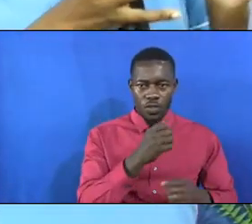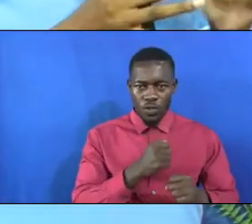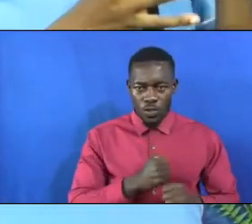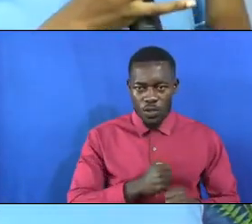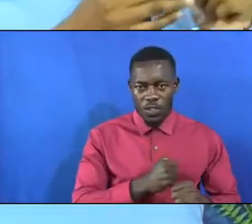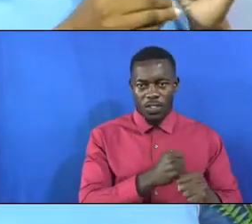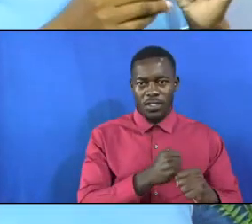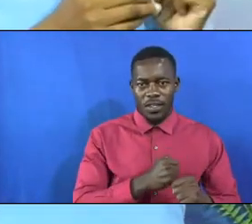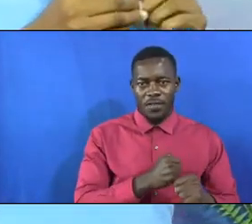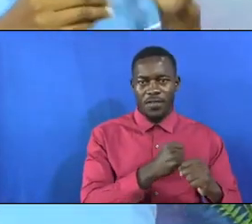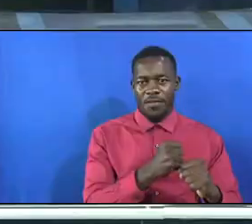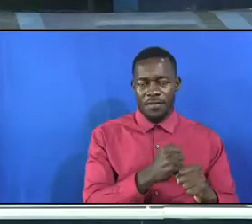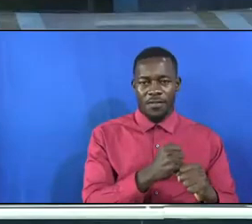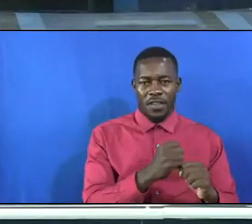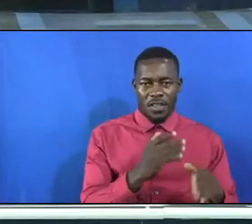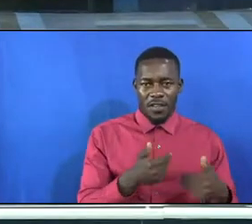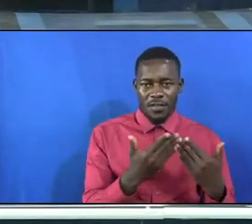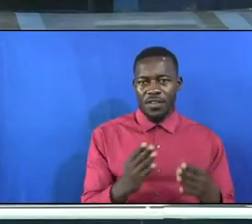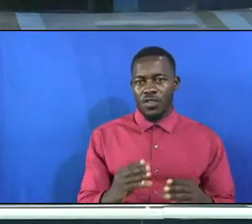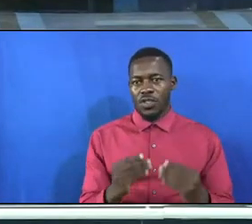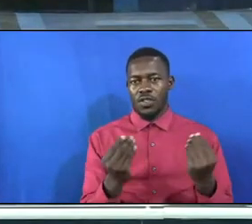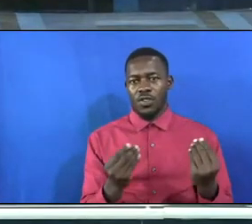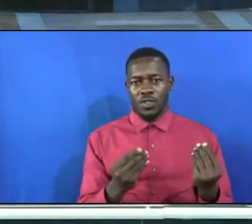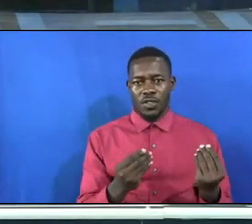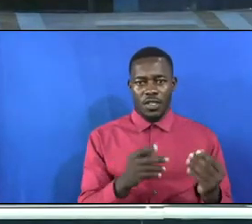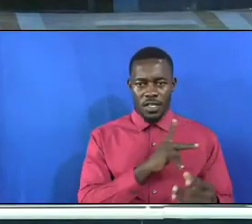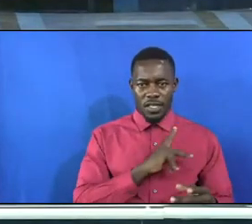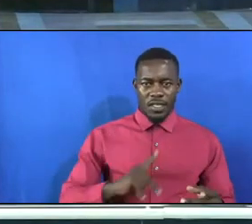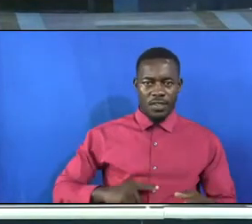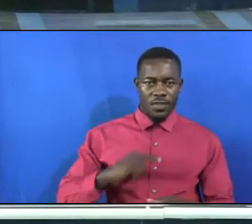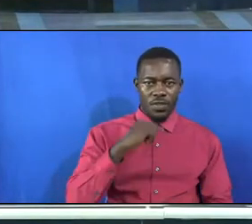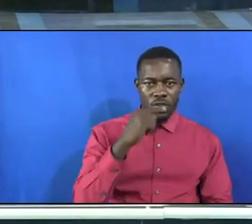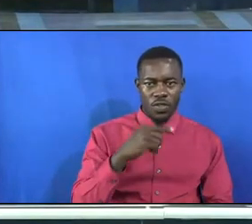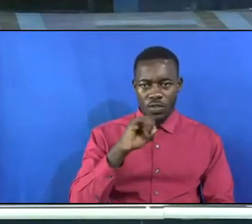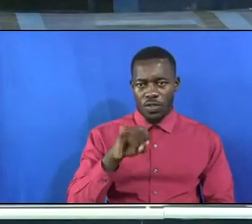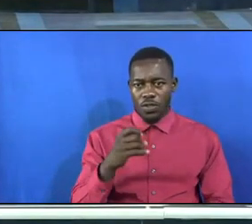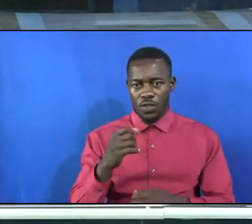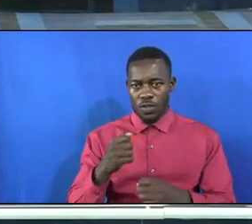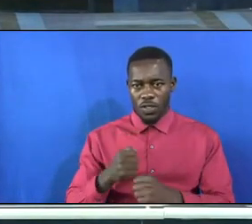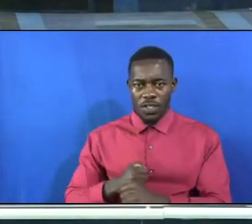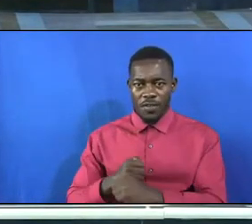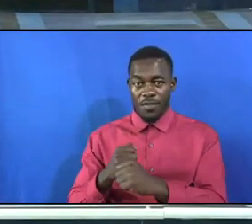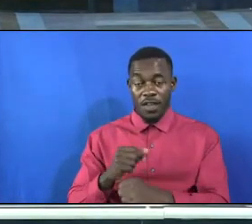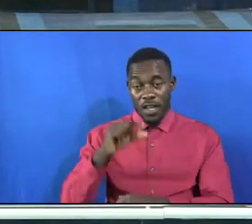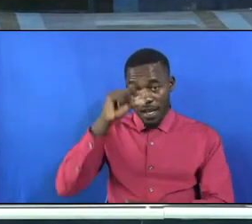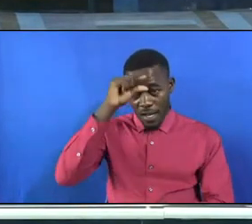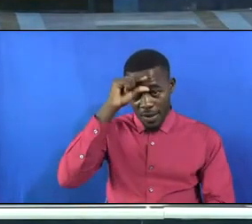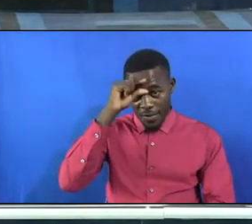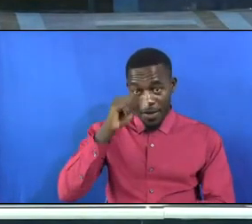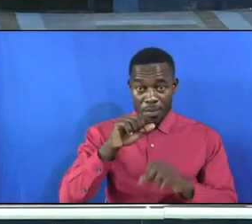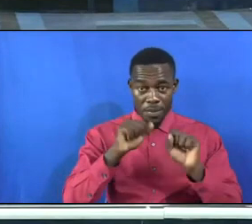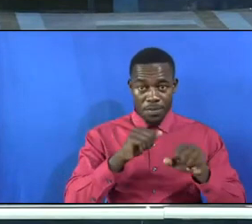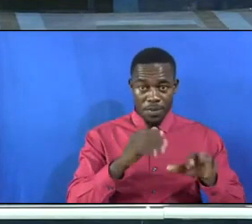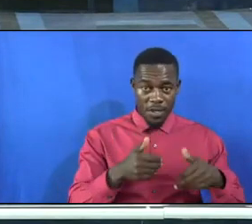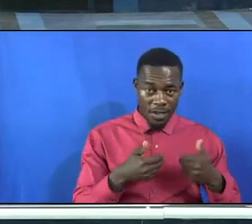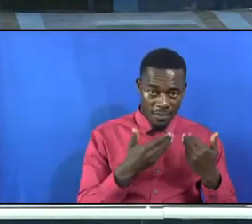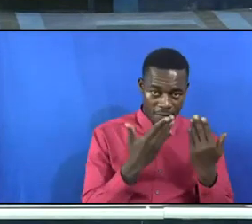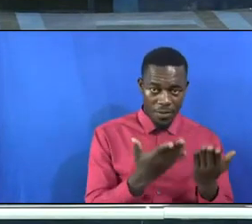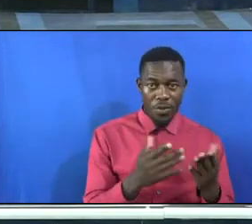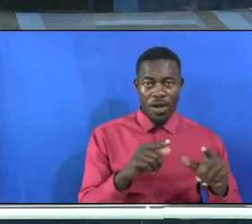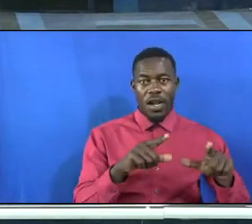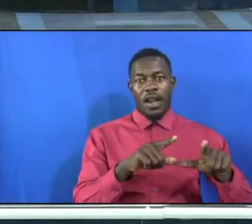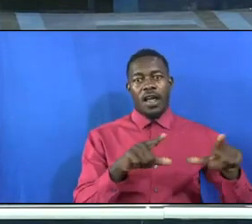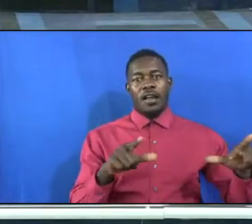leeway on how to survive. He told them, the government is going to lease you your own land. So